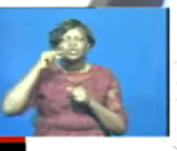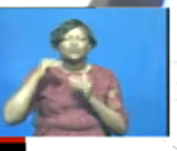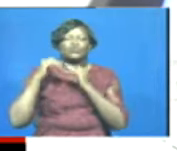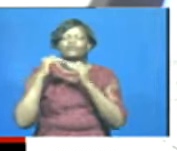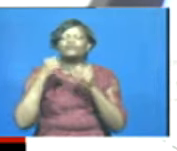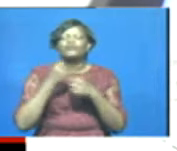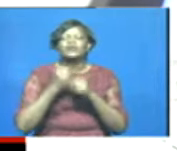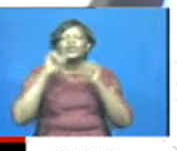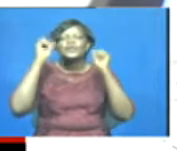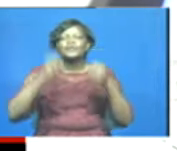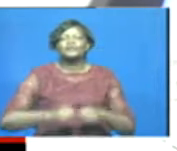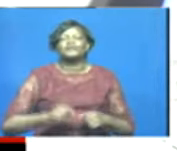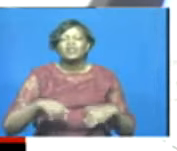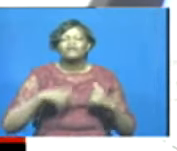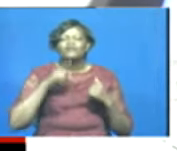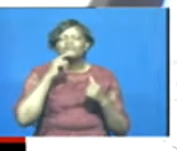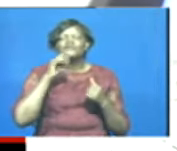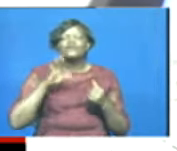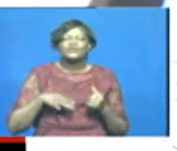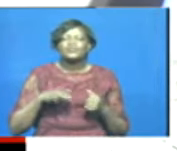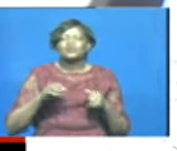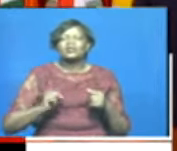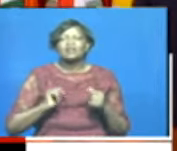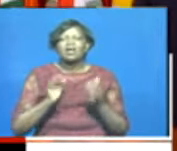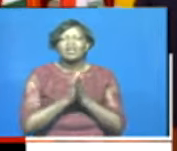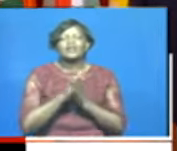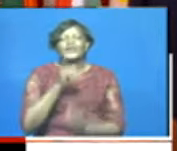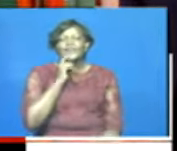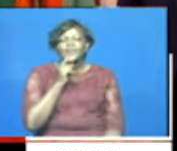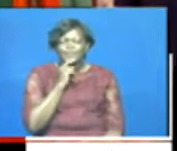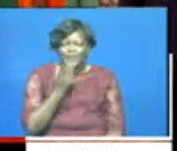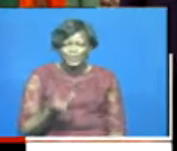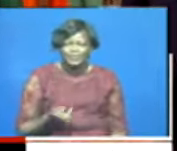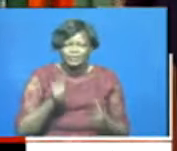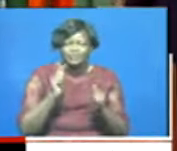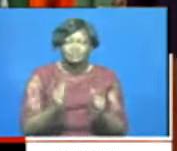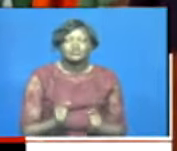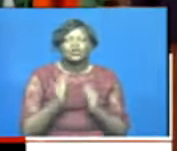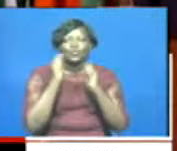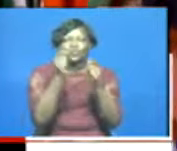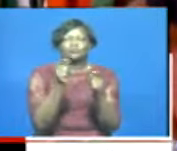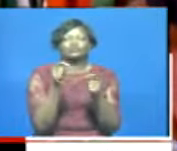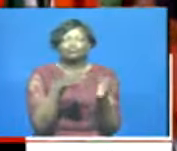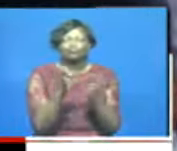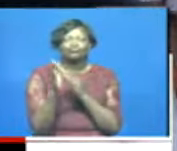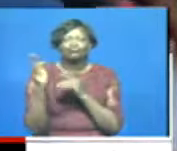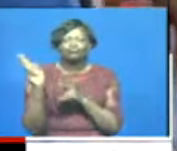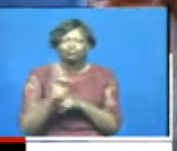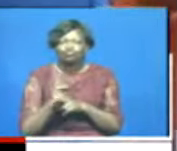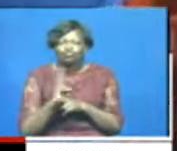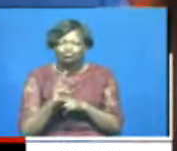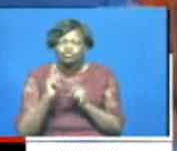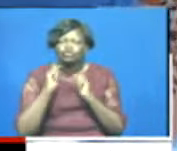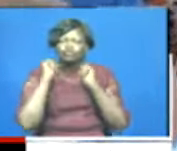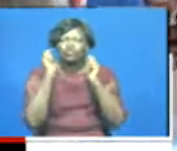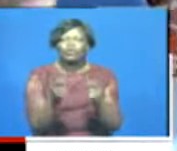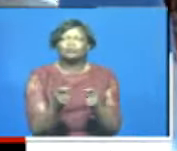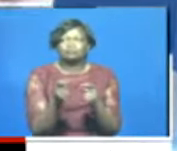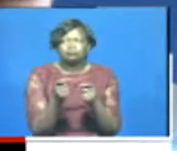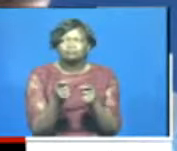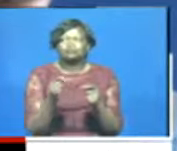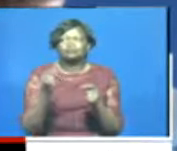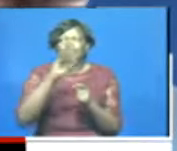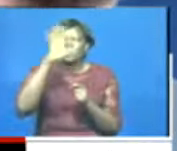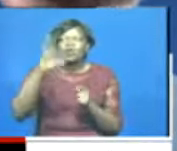women, men, girls, as well as boys. The award serves as a mechanism to monitor and reward an African head